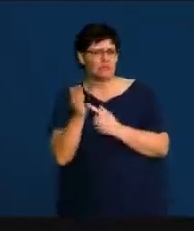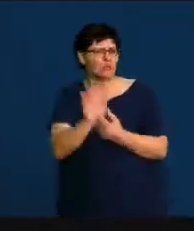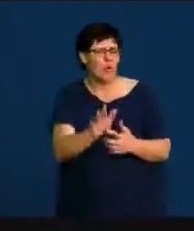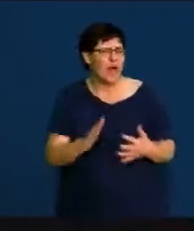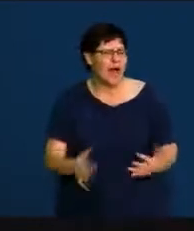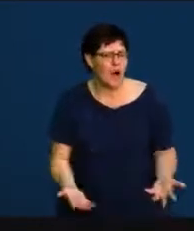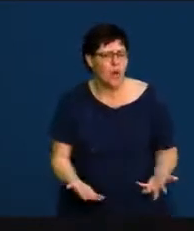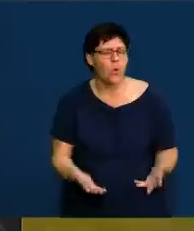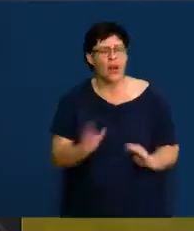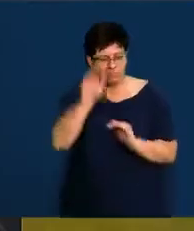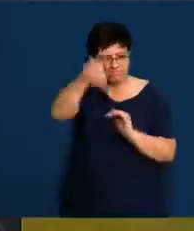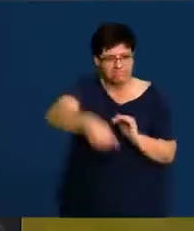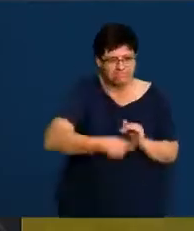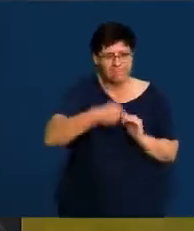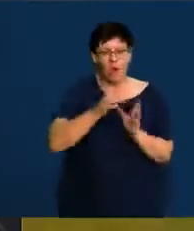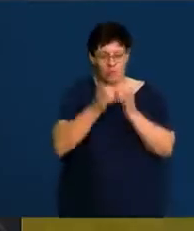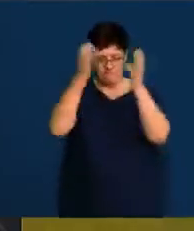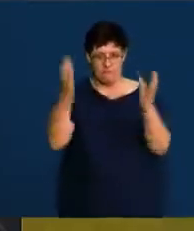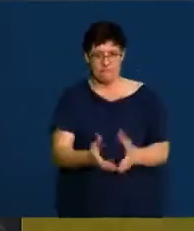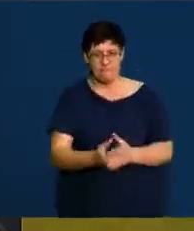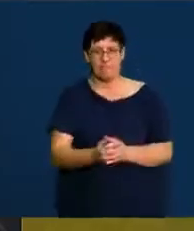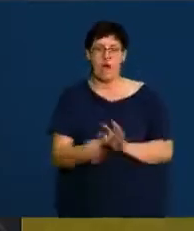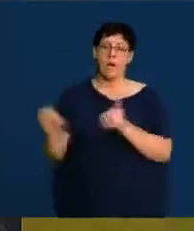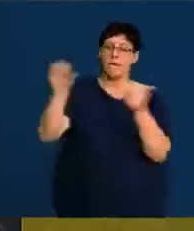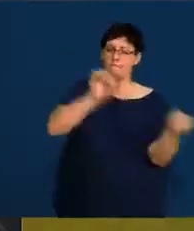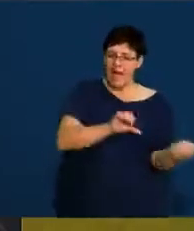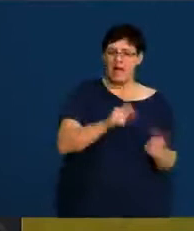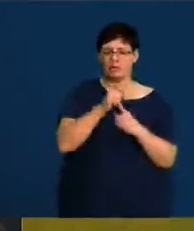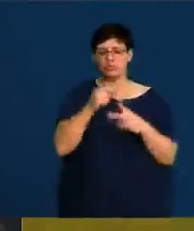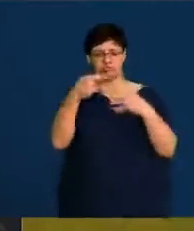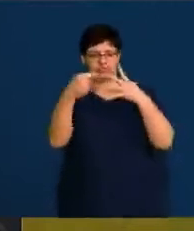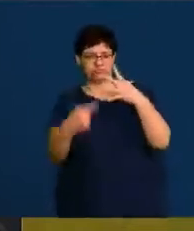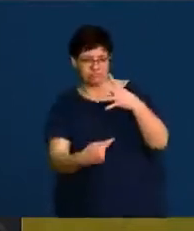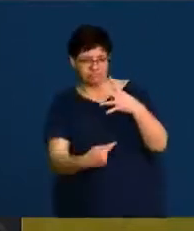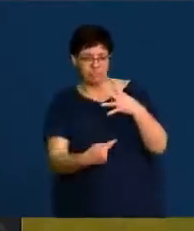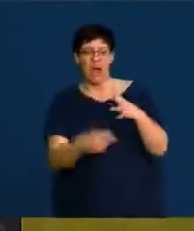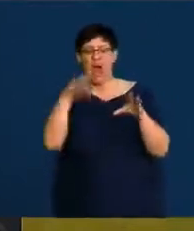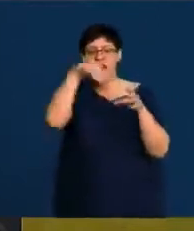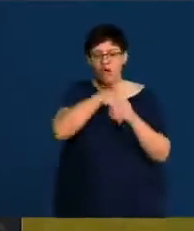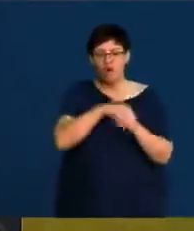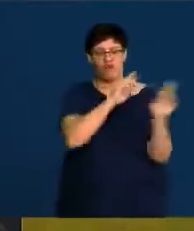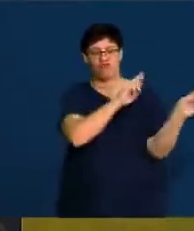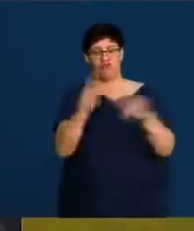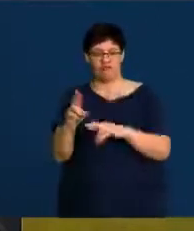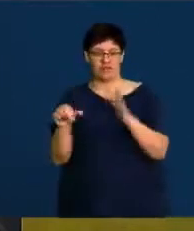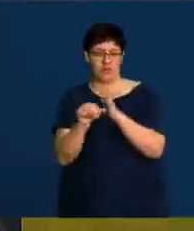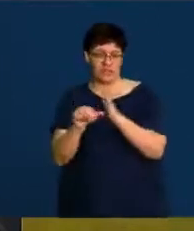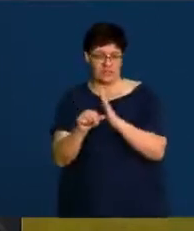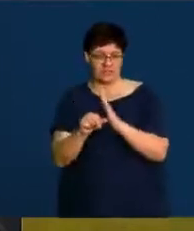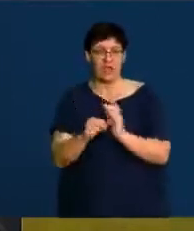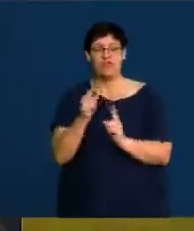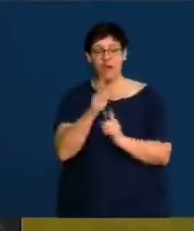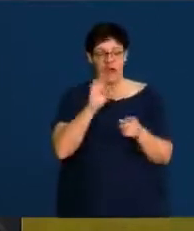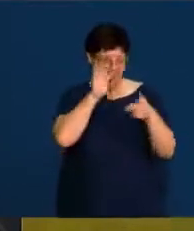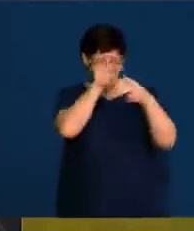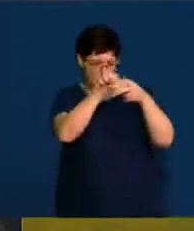As excavation or mine dumps. Go back to your features or the key reference purposes, and you will be able to